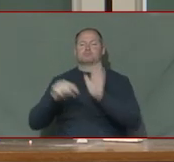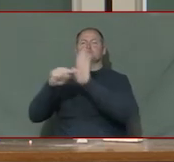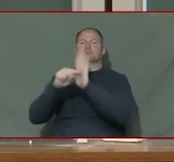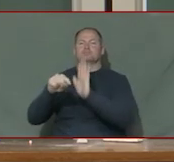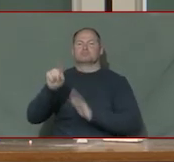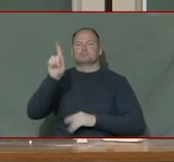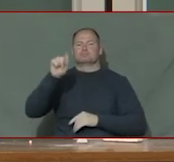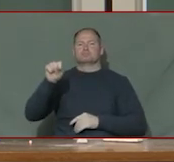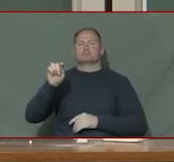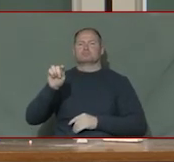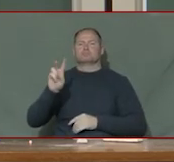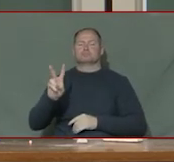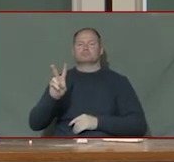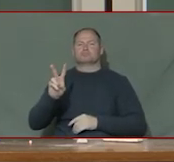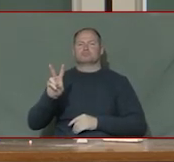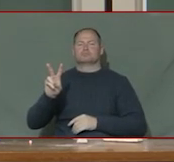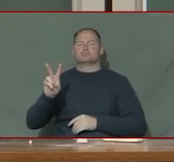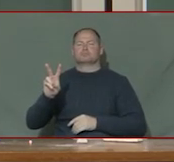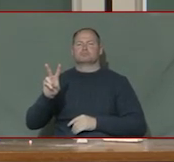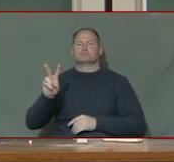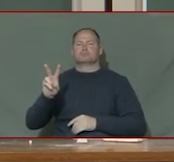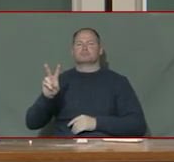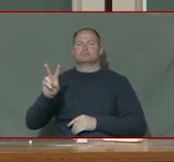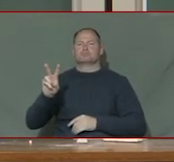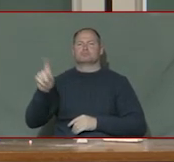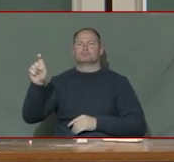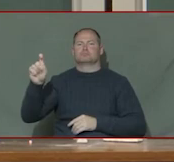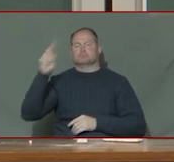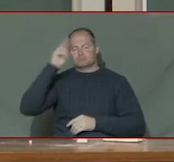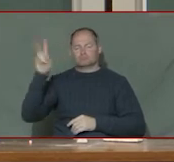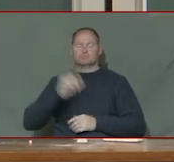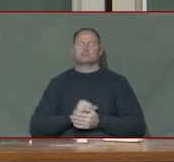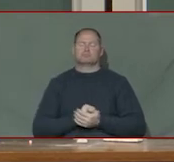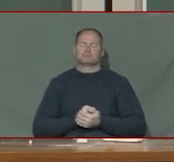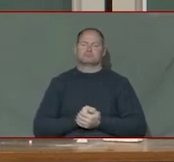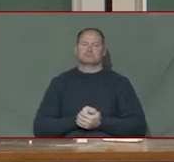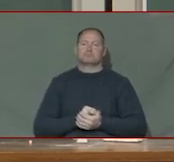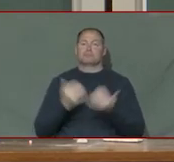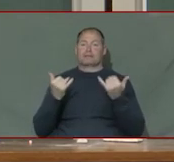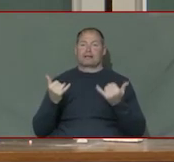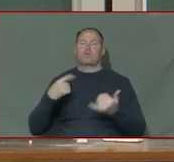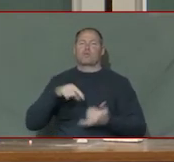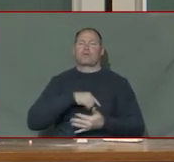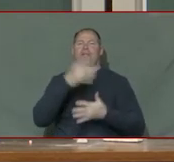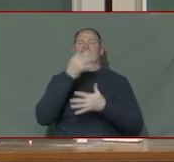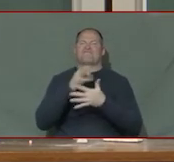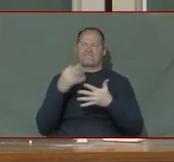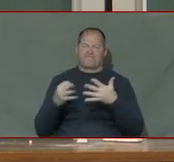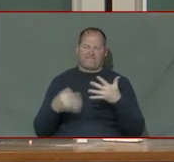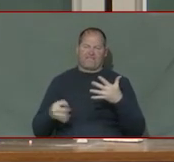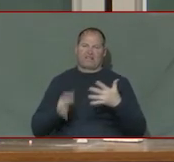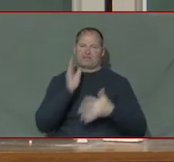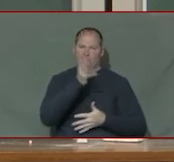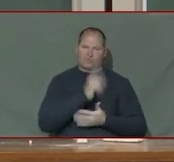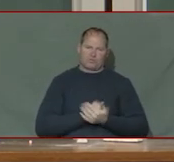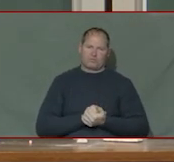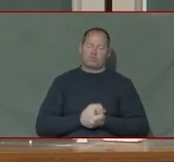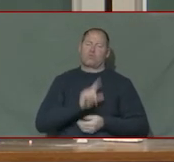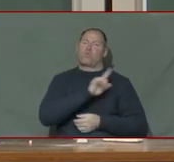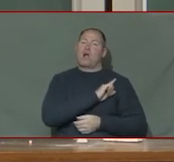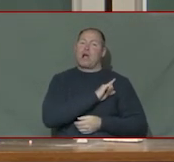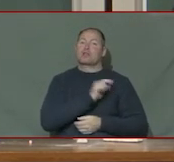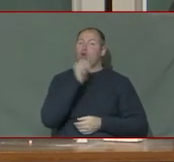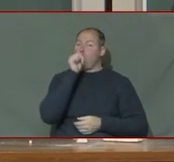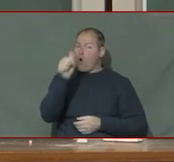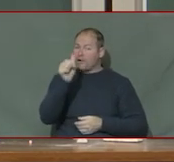a half bracket x minus x squared. Now, people, we're going to factorize because the answer is in terms of